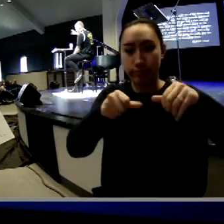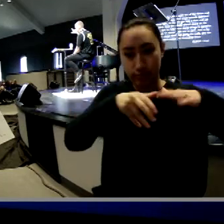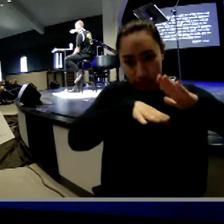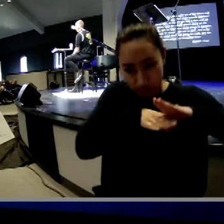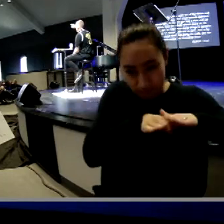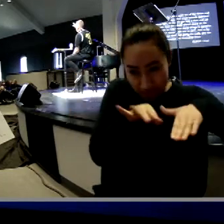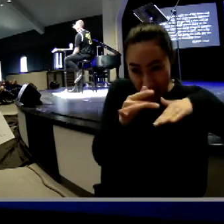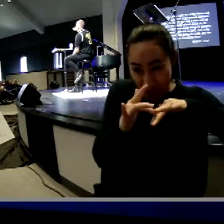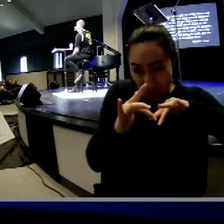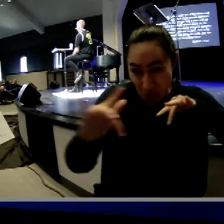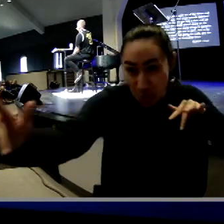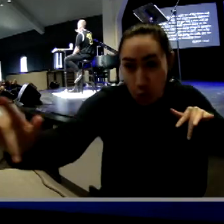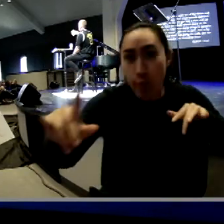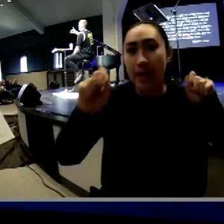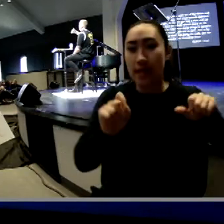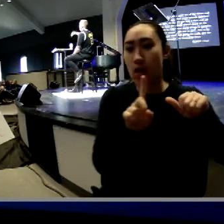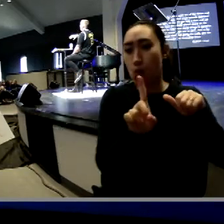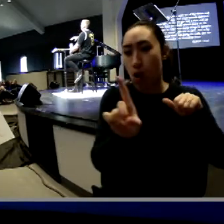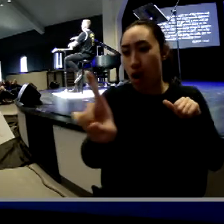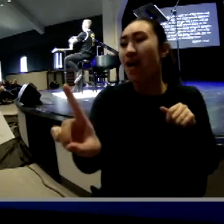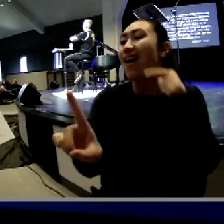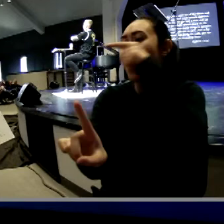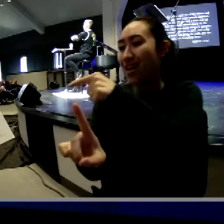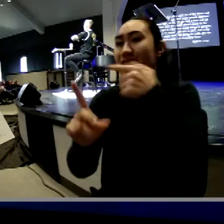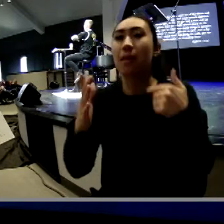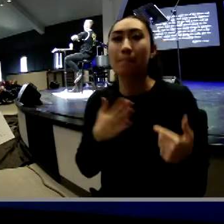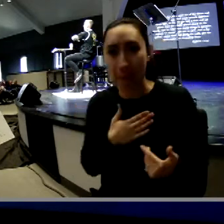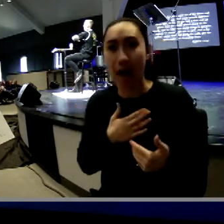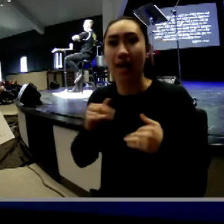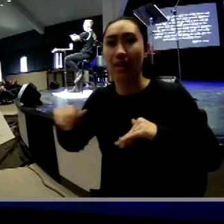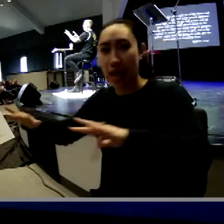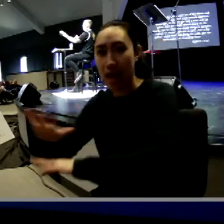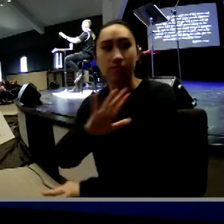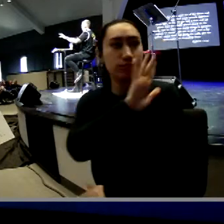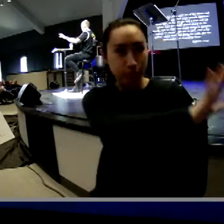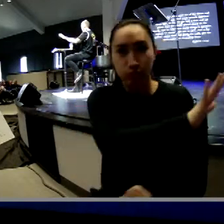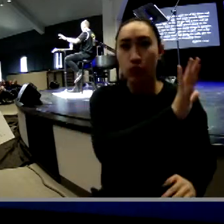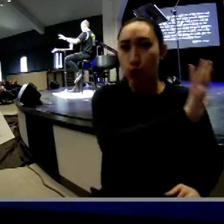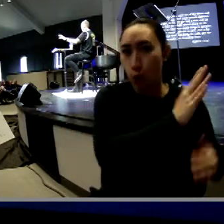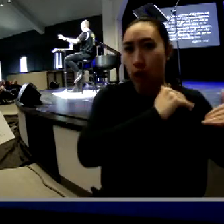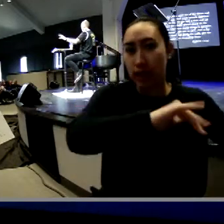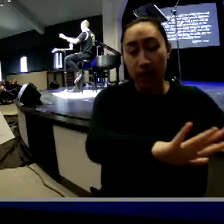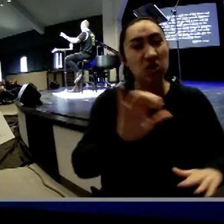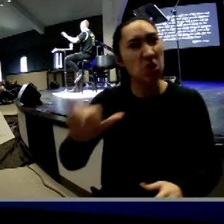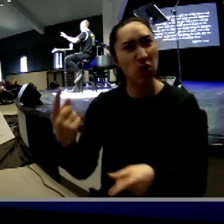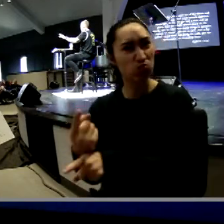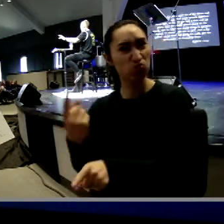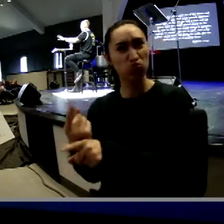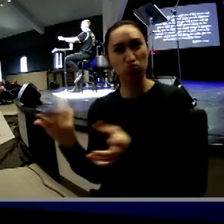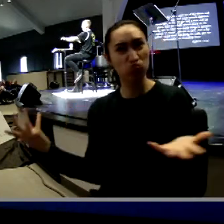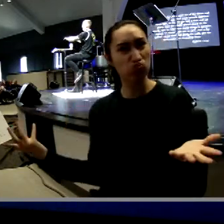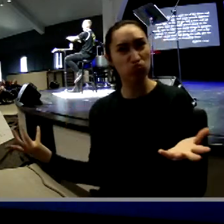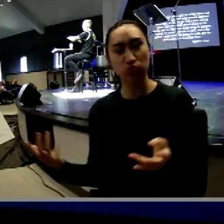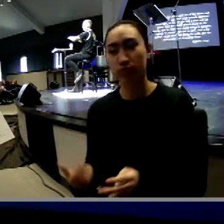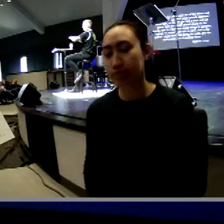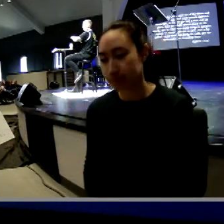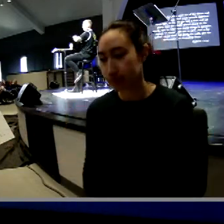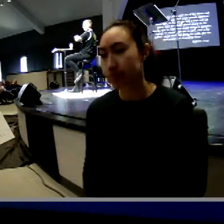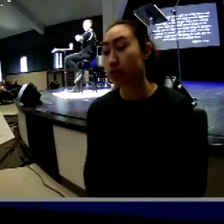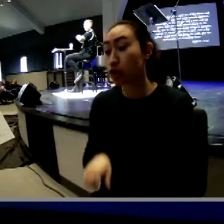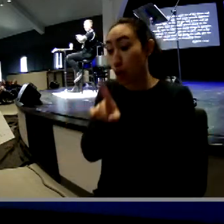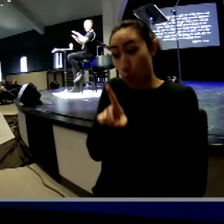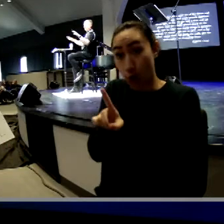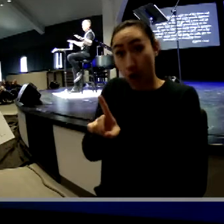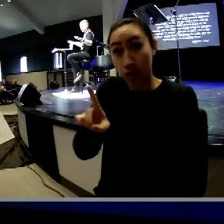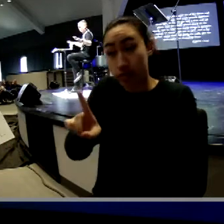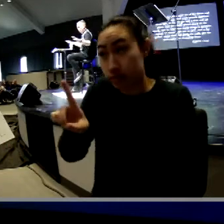fields were harvested, they were burned, and then the earth would become charred, and it would become cracked, and then the animals would